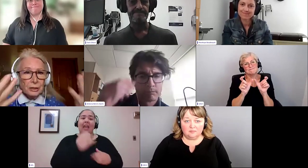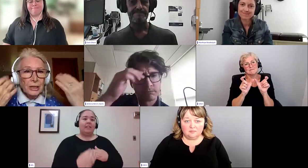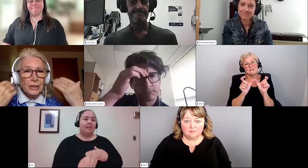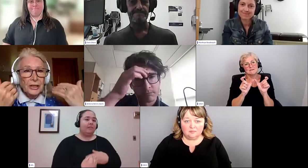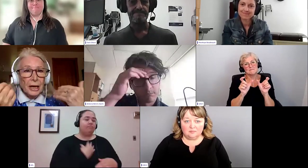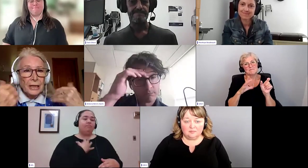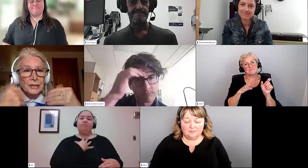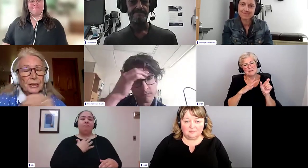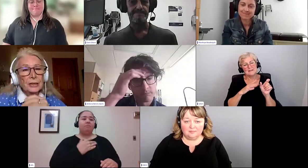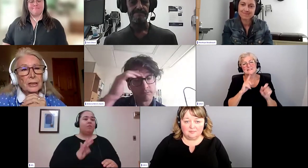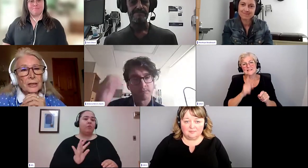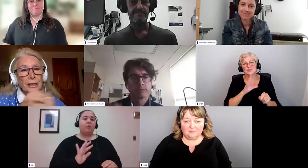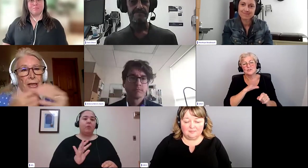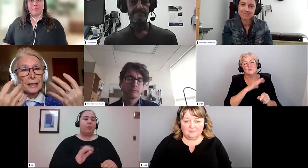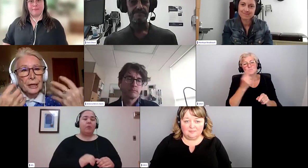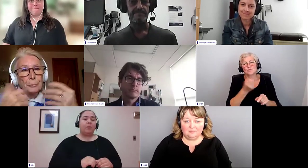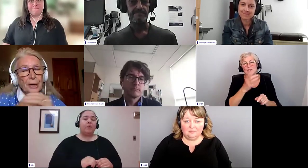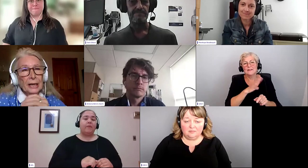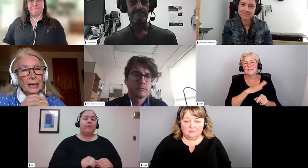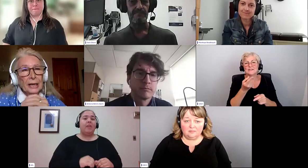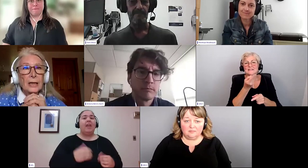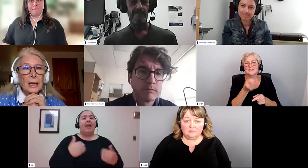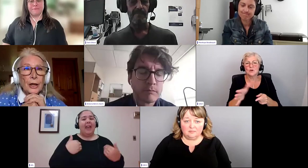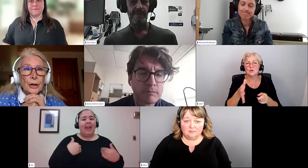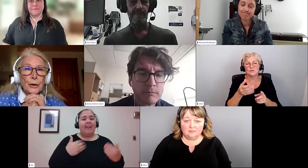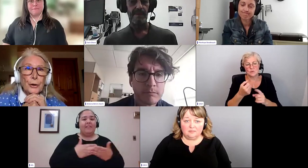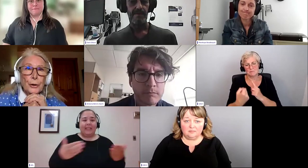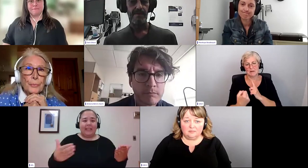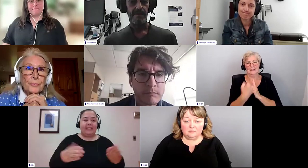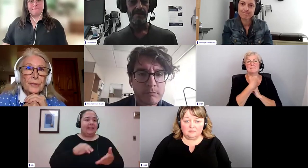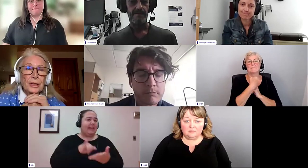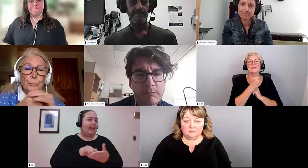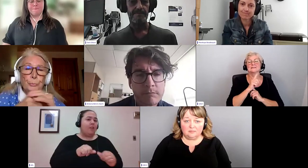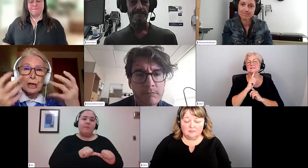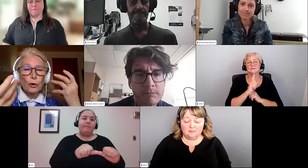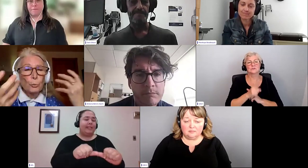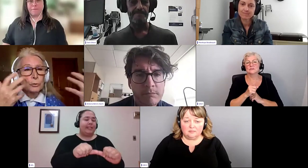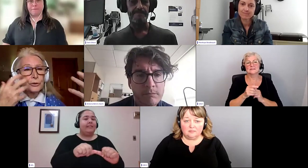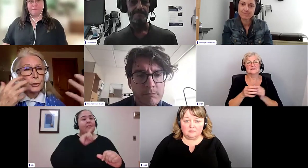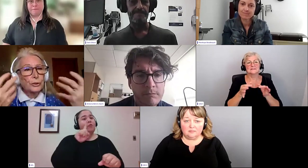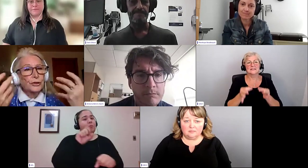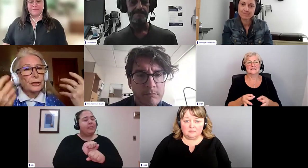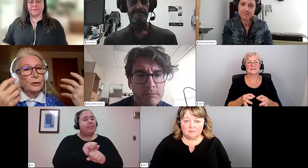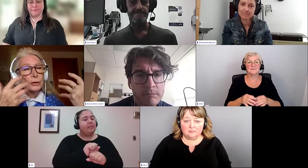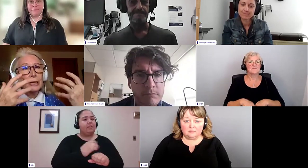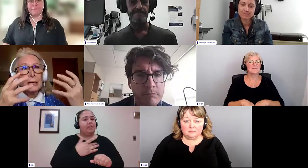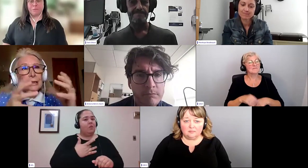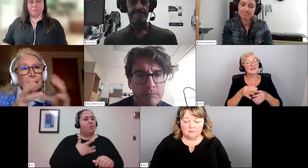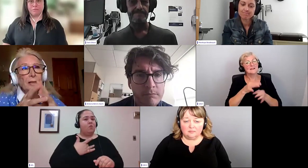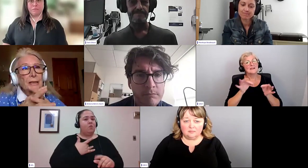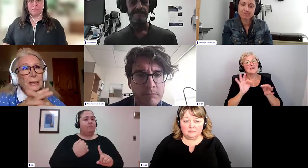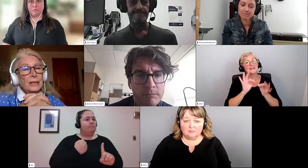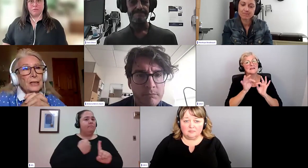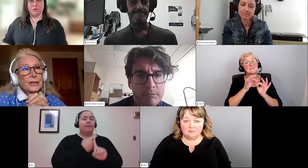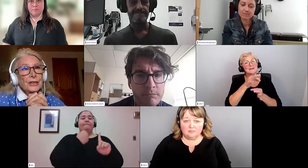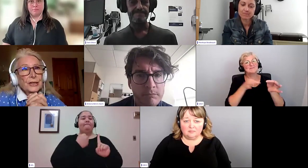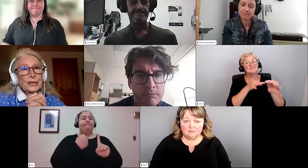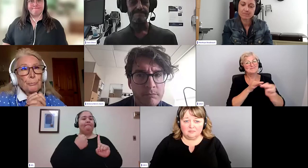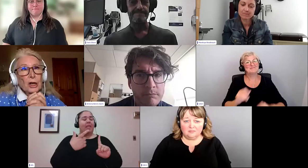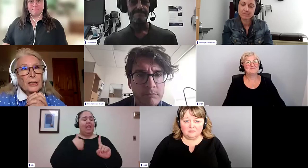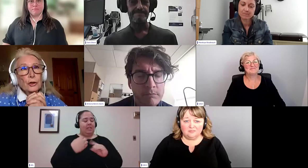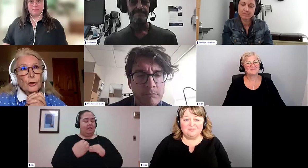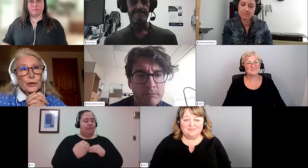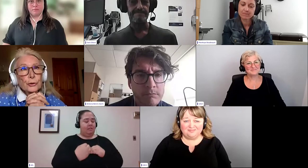course, there are things that remain that have an impact, and it bounces back